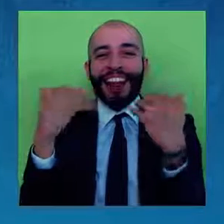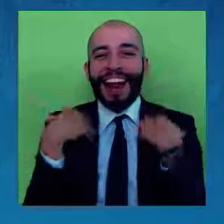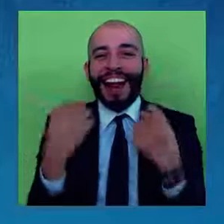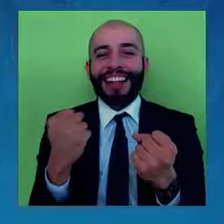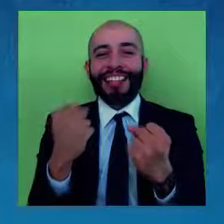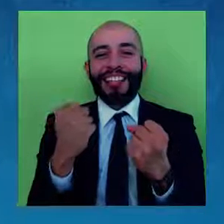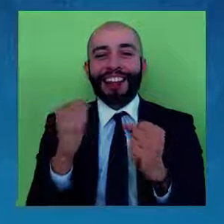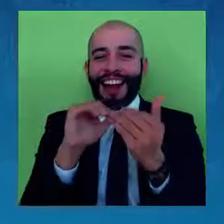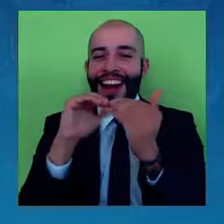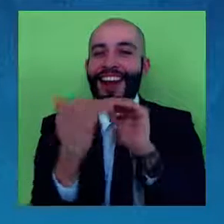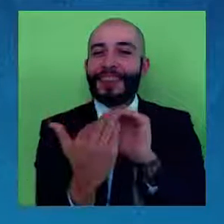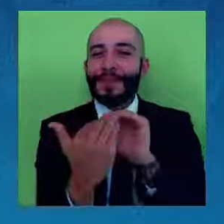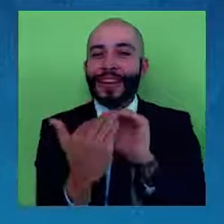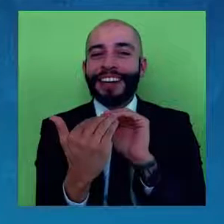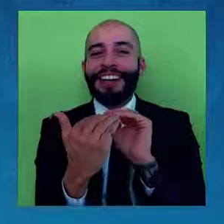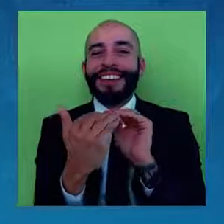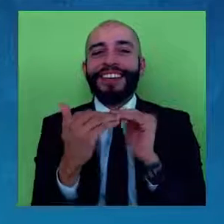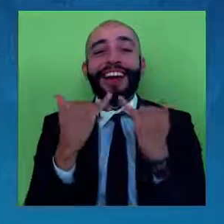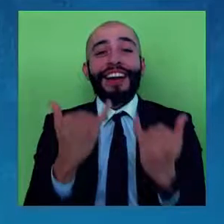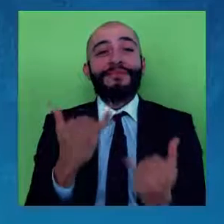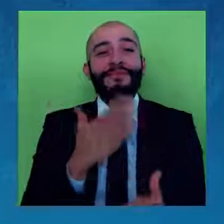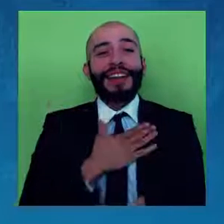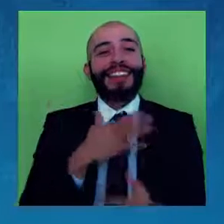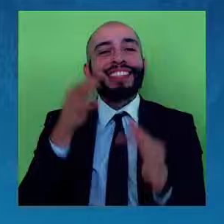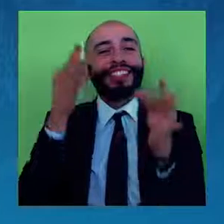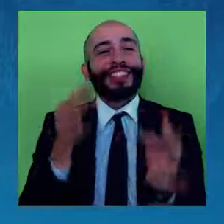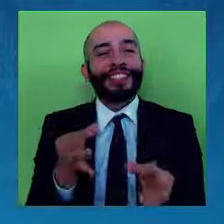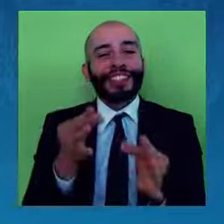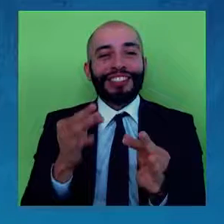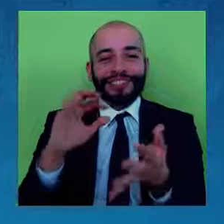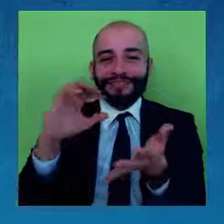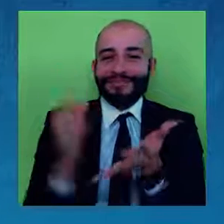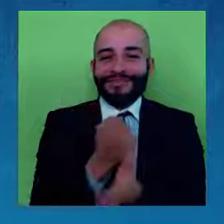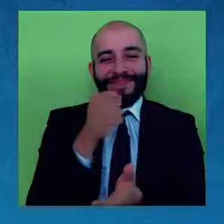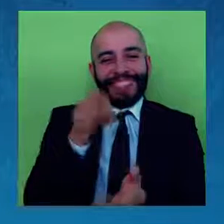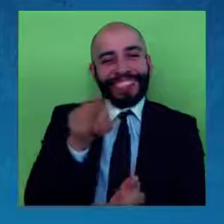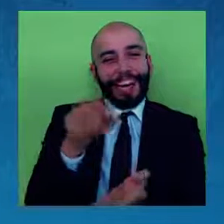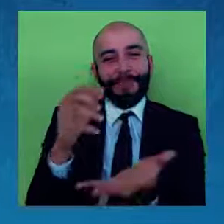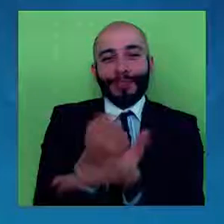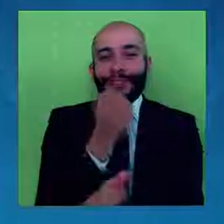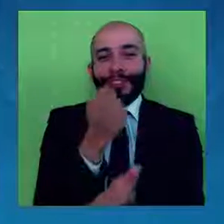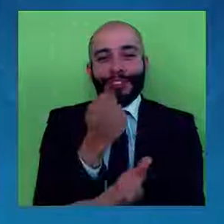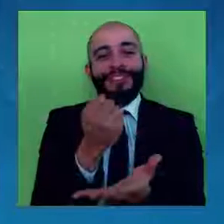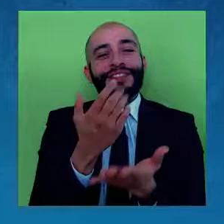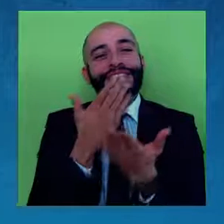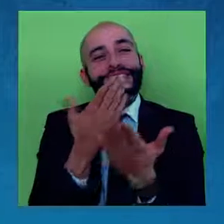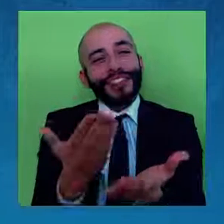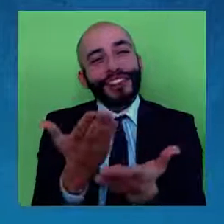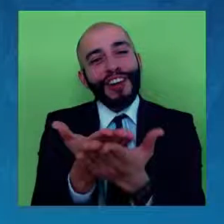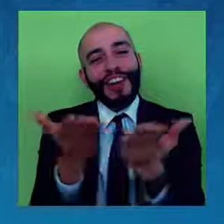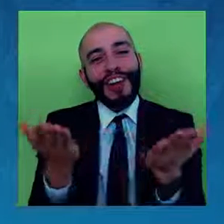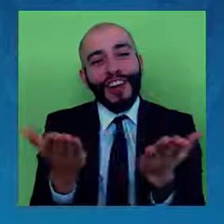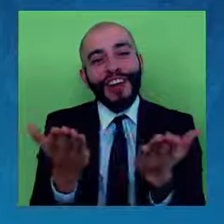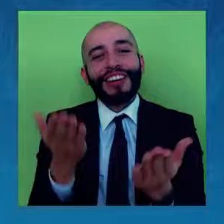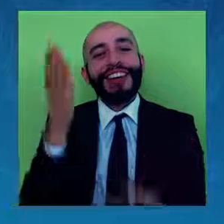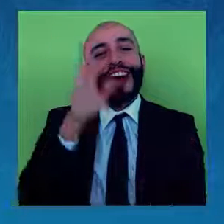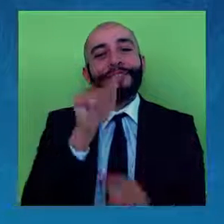to seize on that opportunity. Thank you all. May God bless you, and may God bless